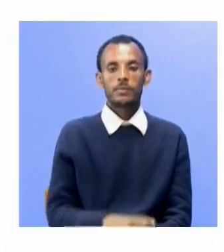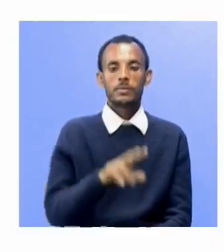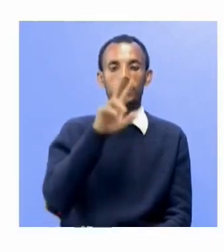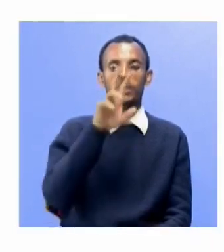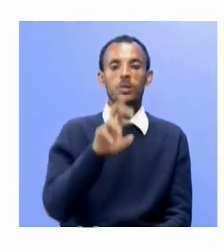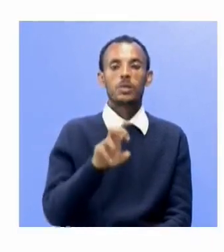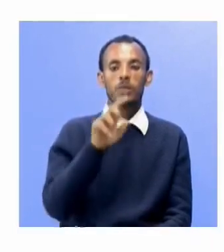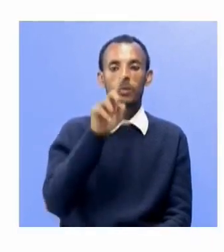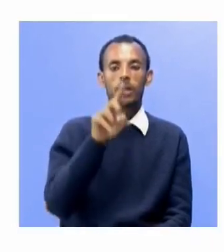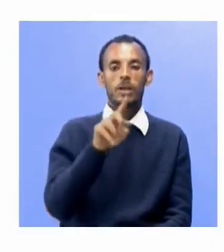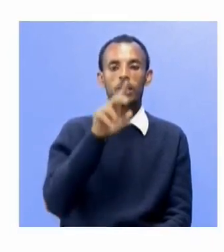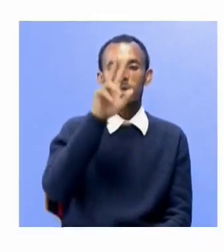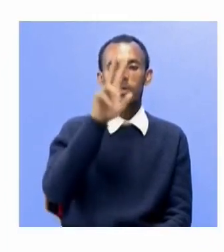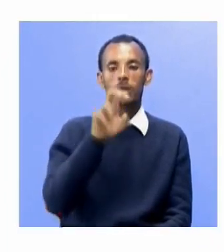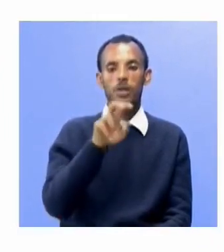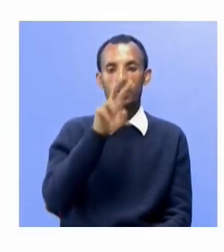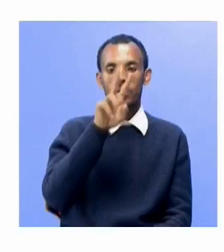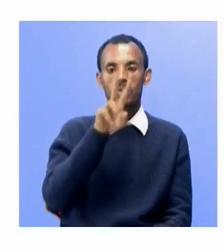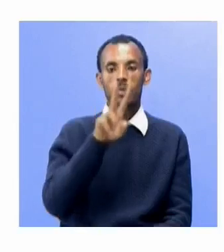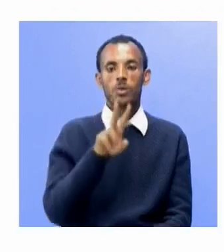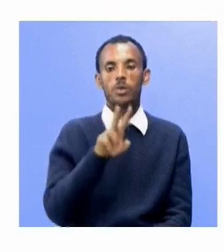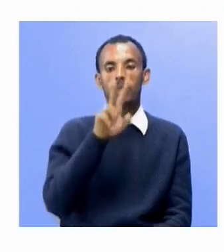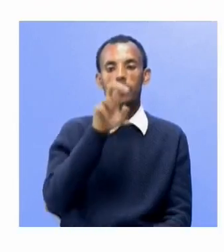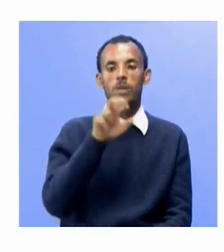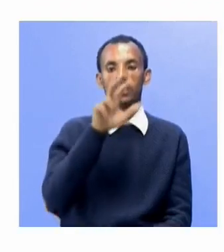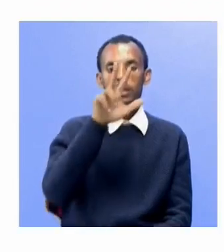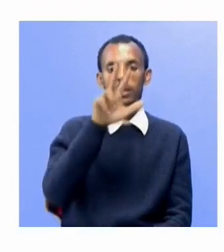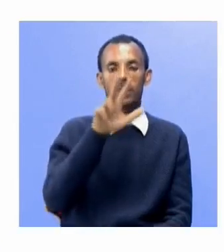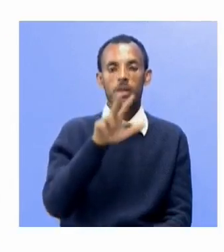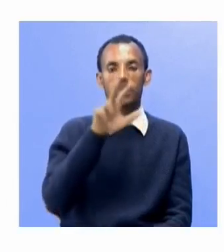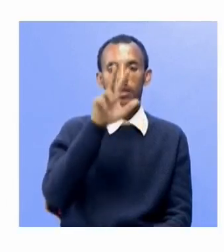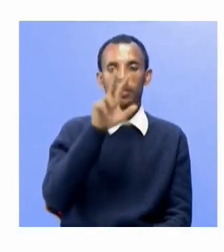21, 22, 23,